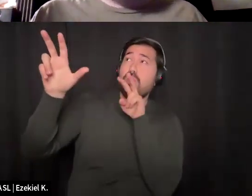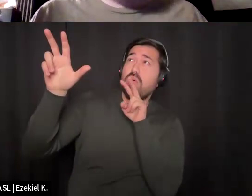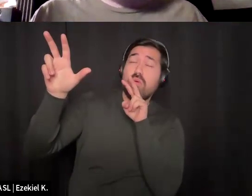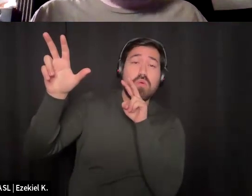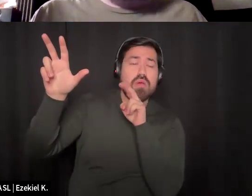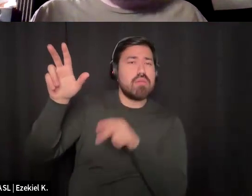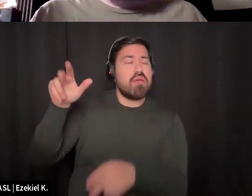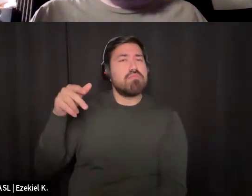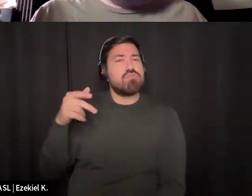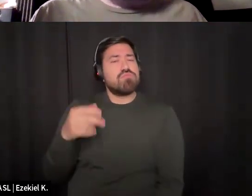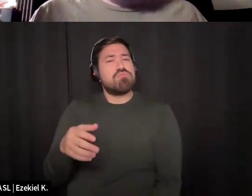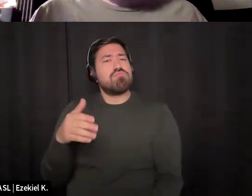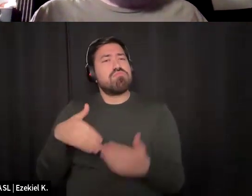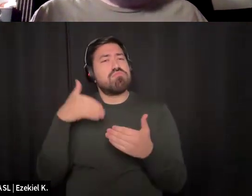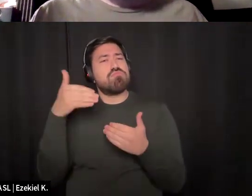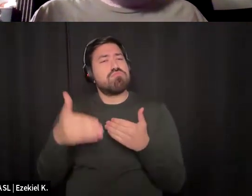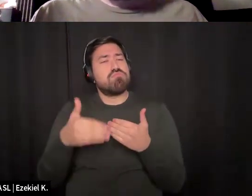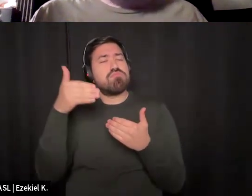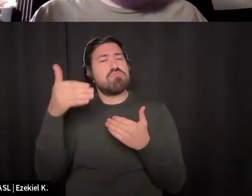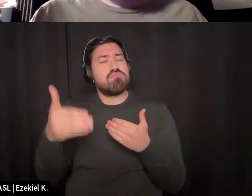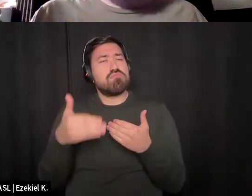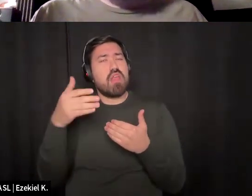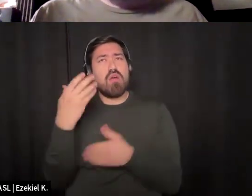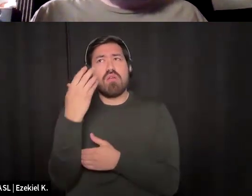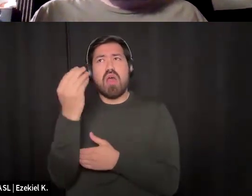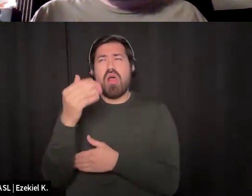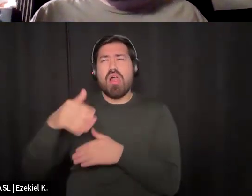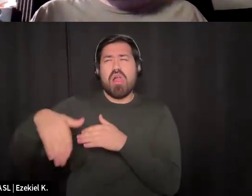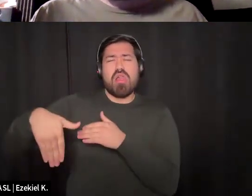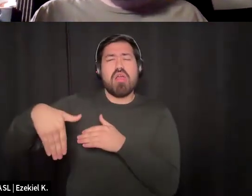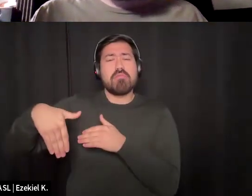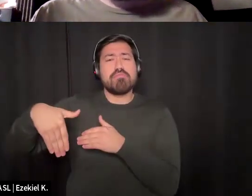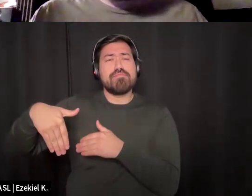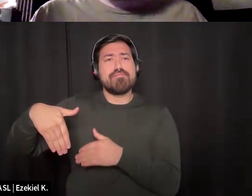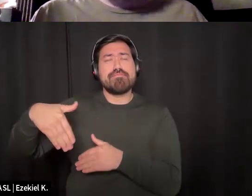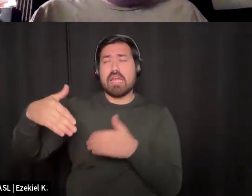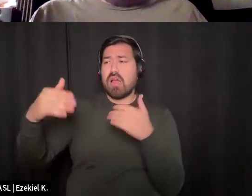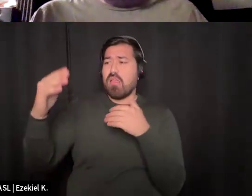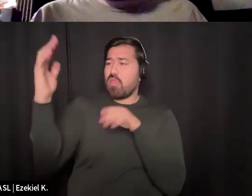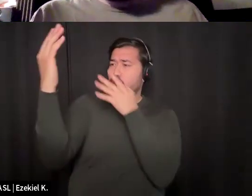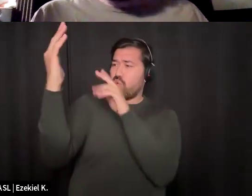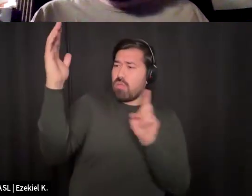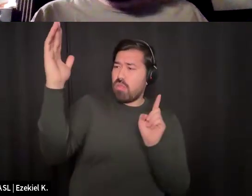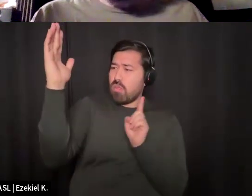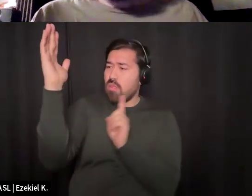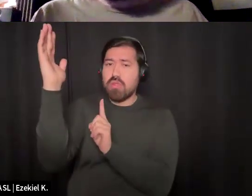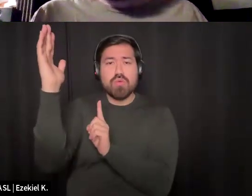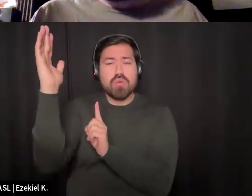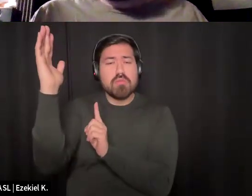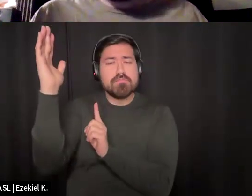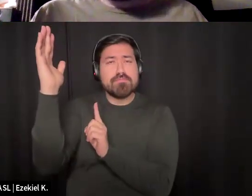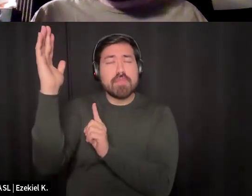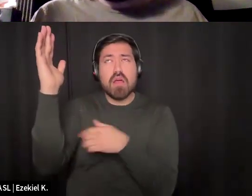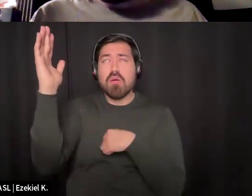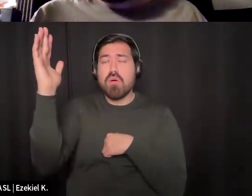And then eventually I, was out late and I kind of went closer to the tree and I was